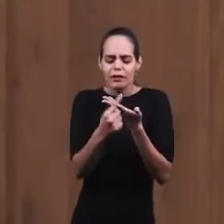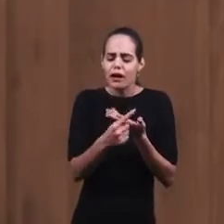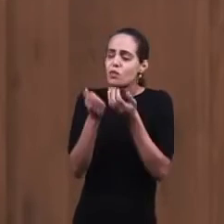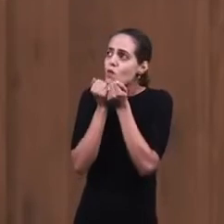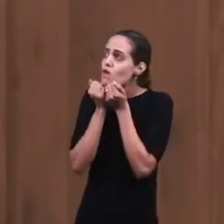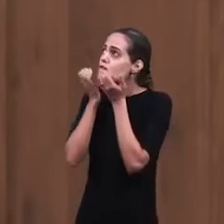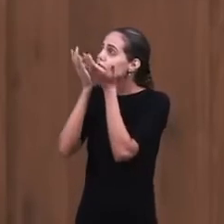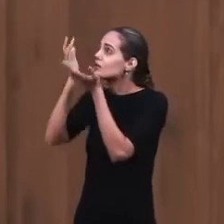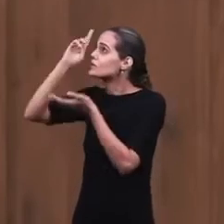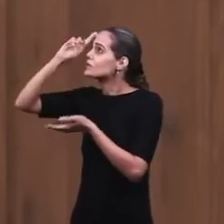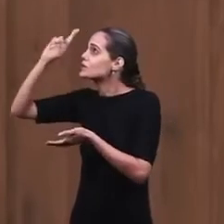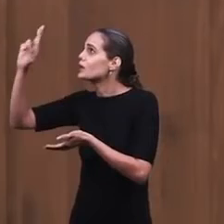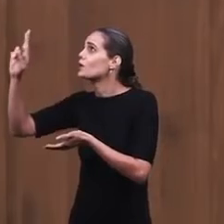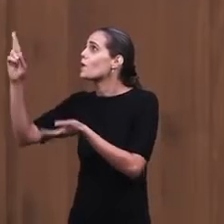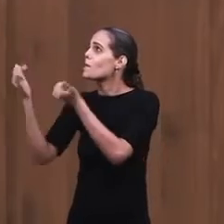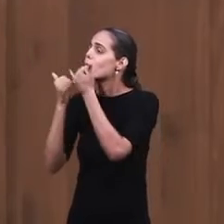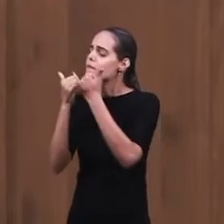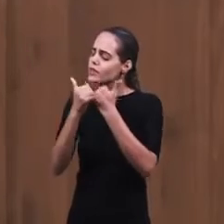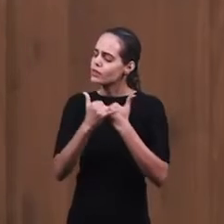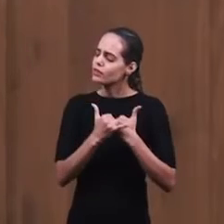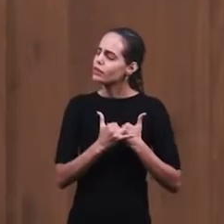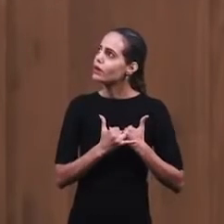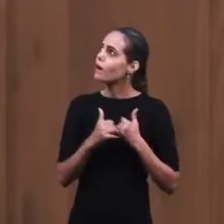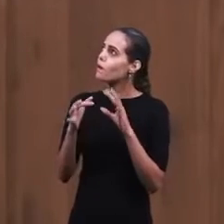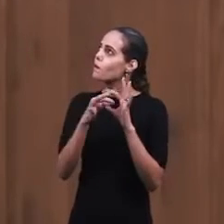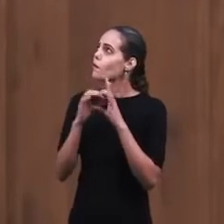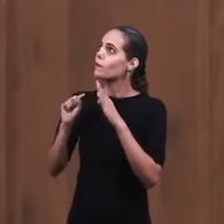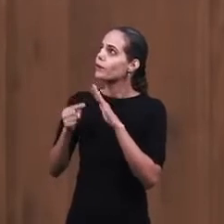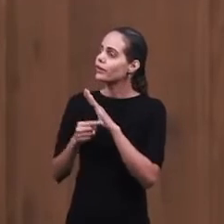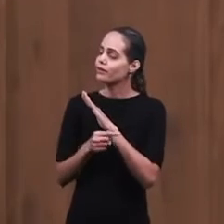without Jesus, our life is sad.